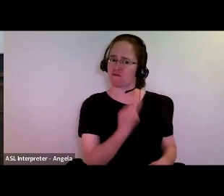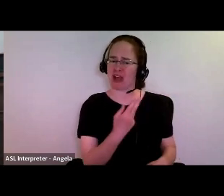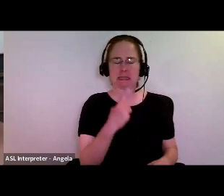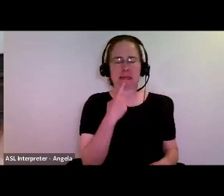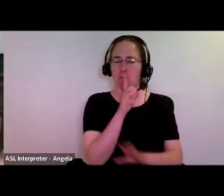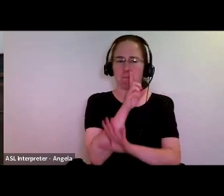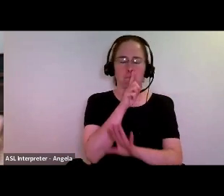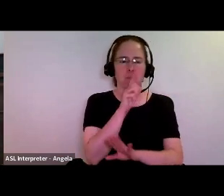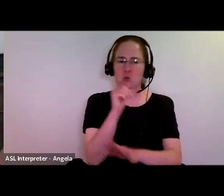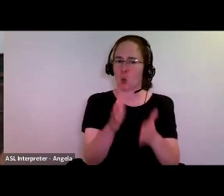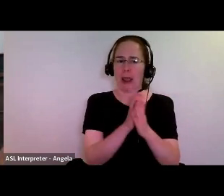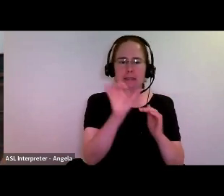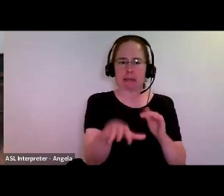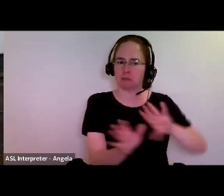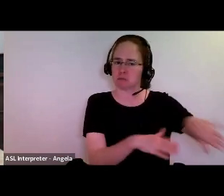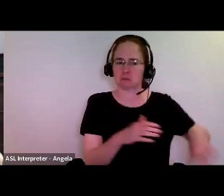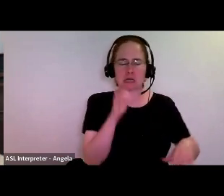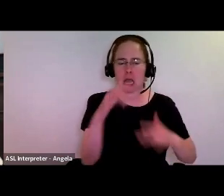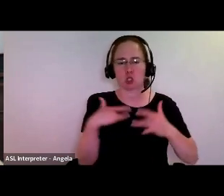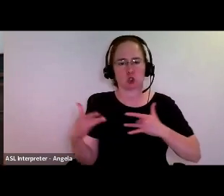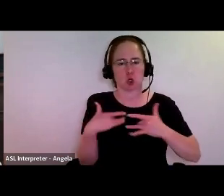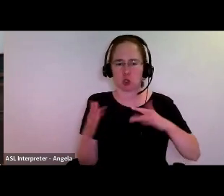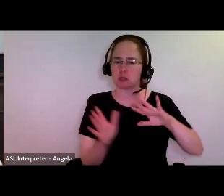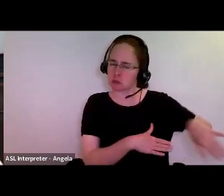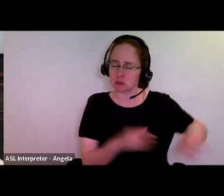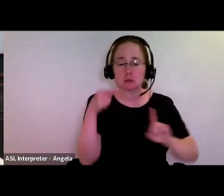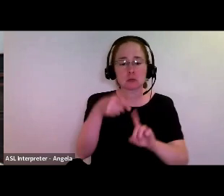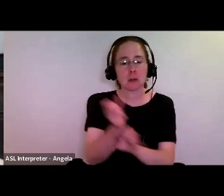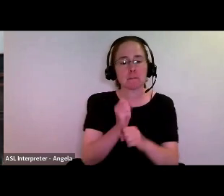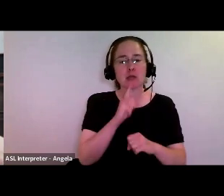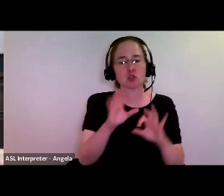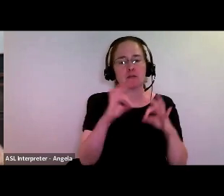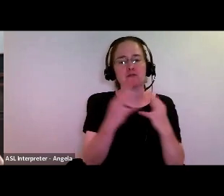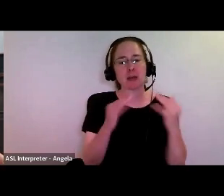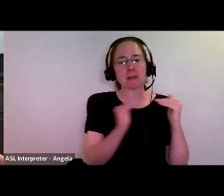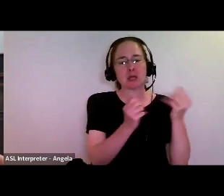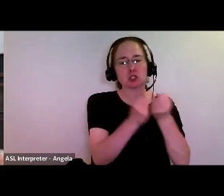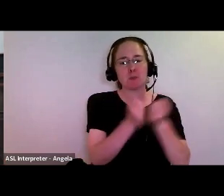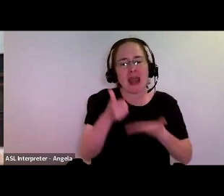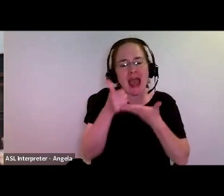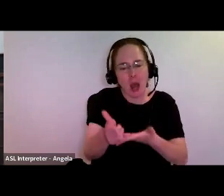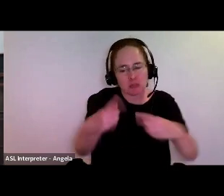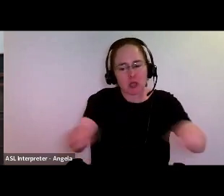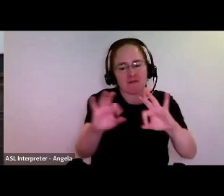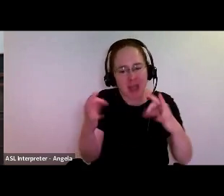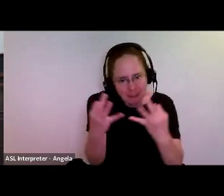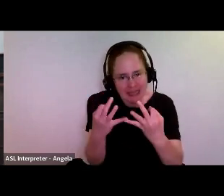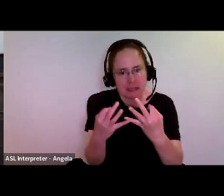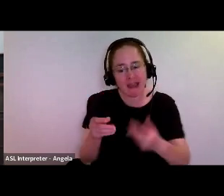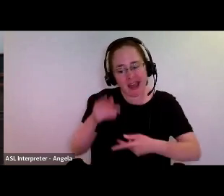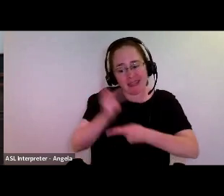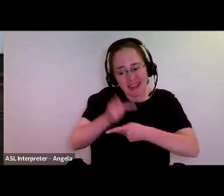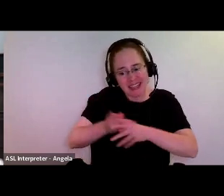about that. We're not worried about that. We want to make sure that family peer support is helping the families, is helping the